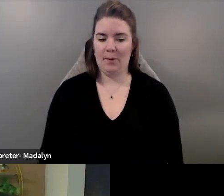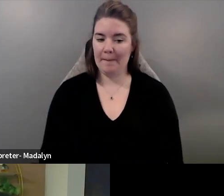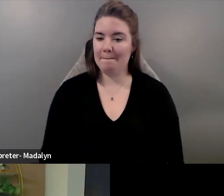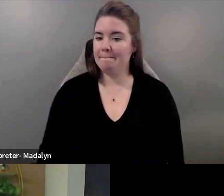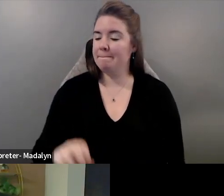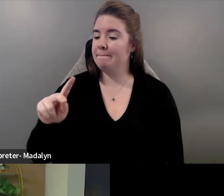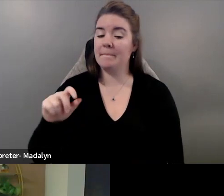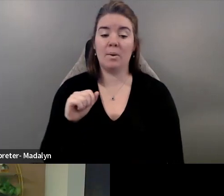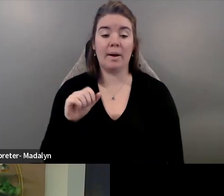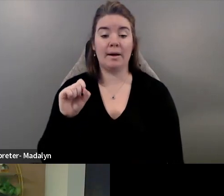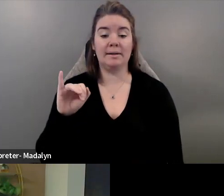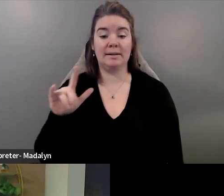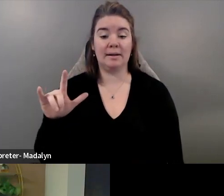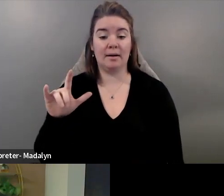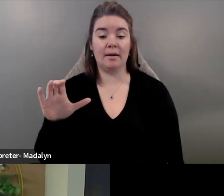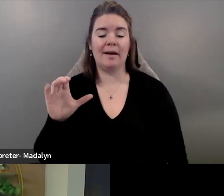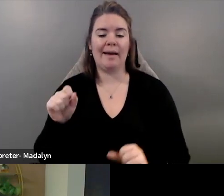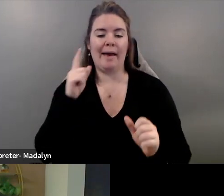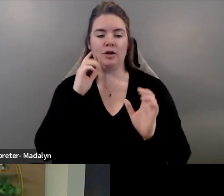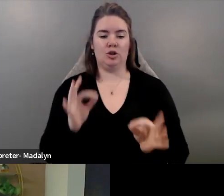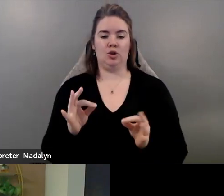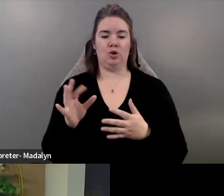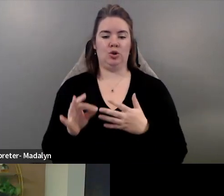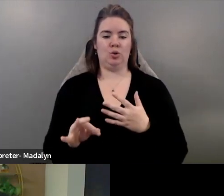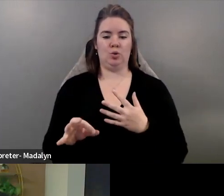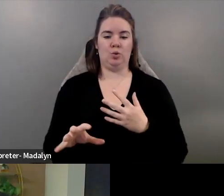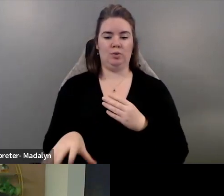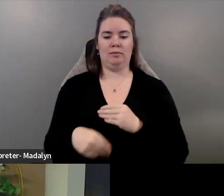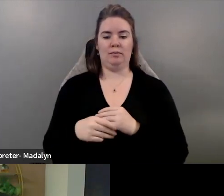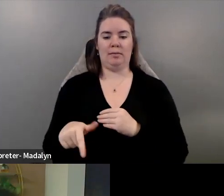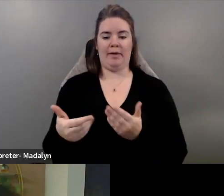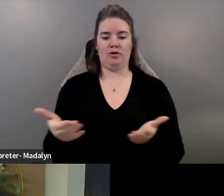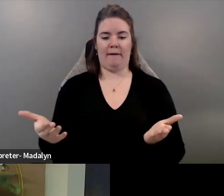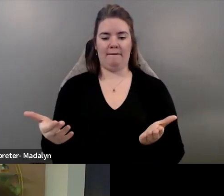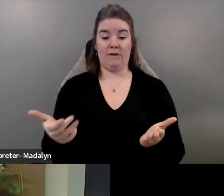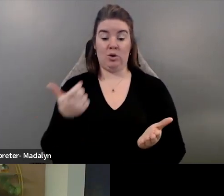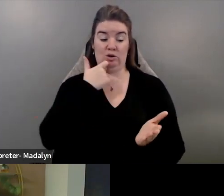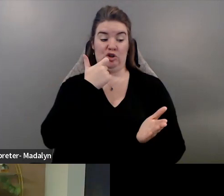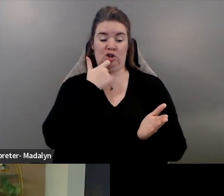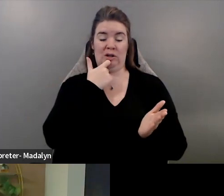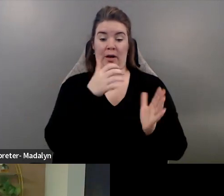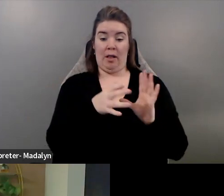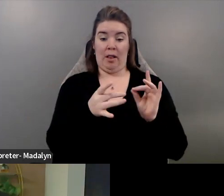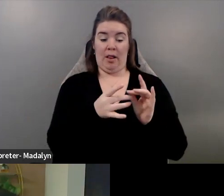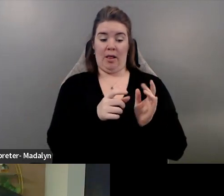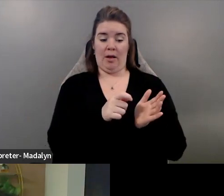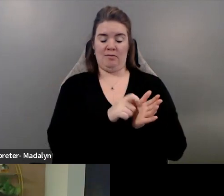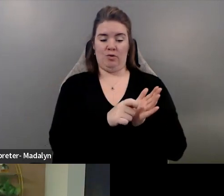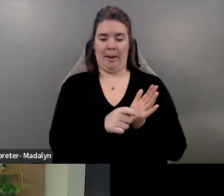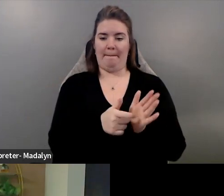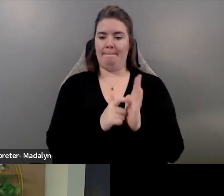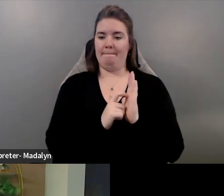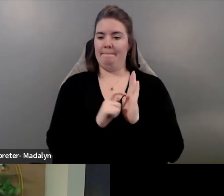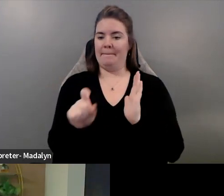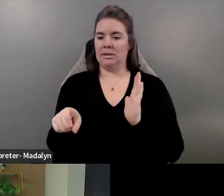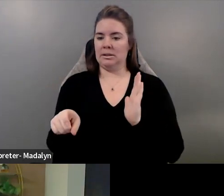SILCs can choose to do other things too. So all that stuff I was talking about just now is written into the law. We have to do it. It's not just that we